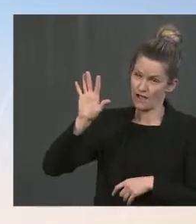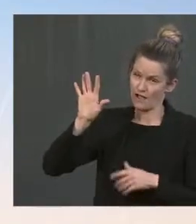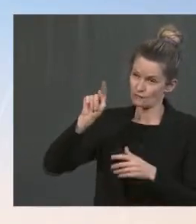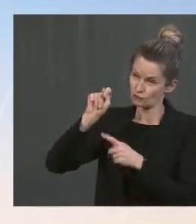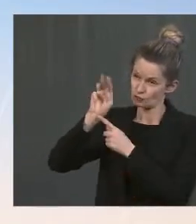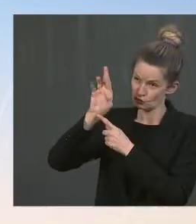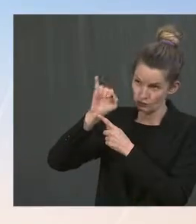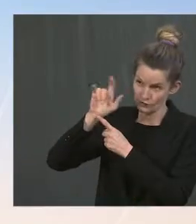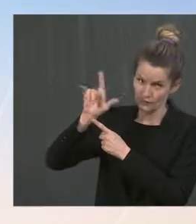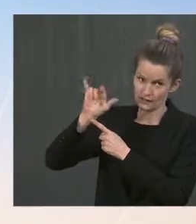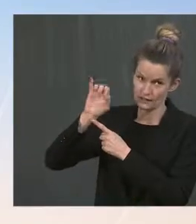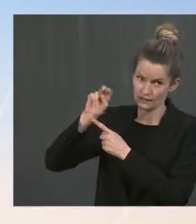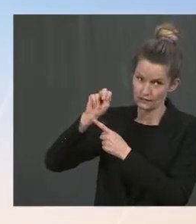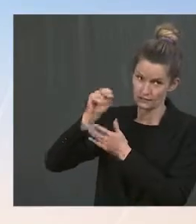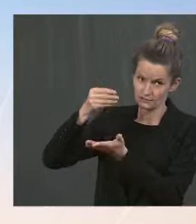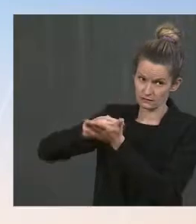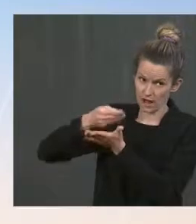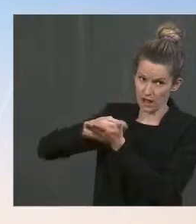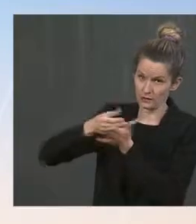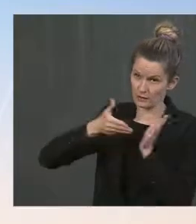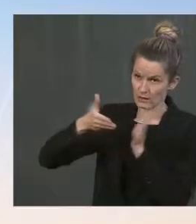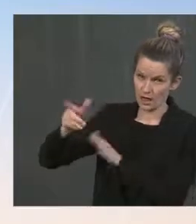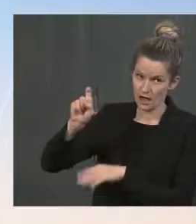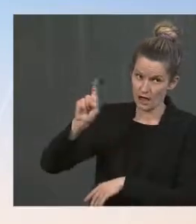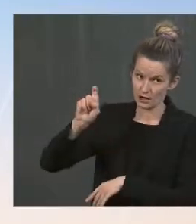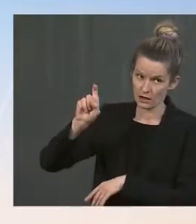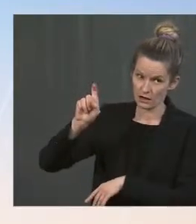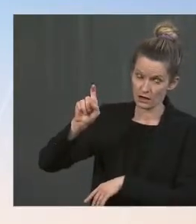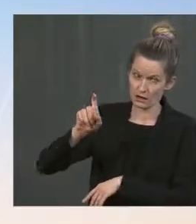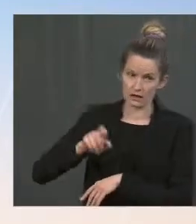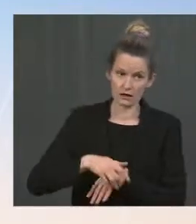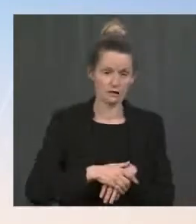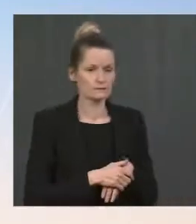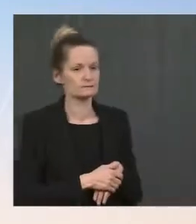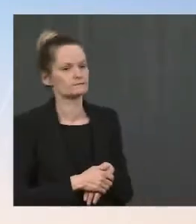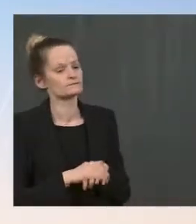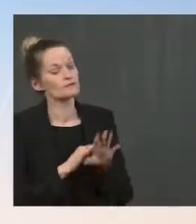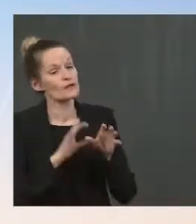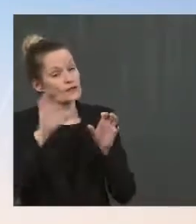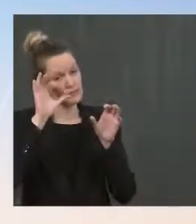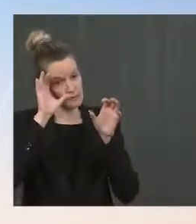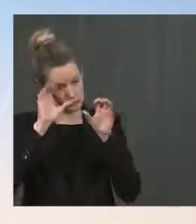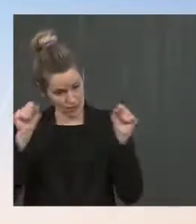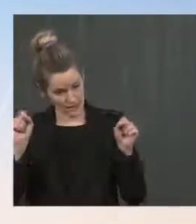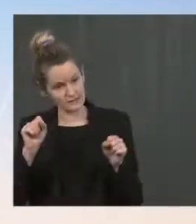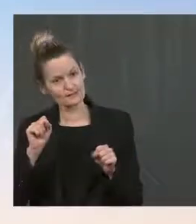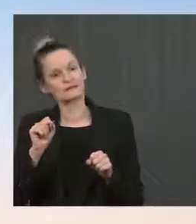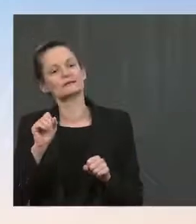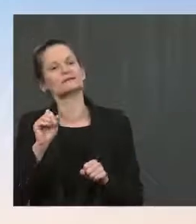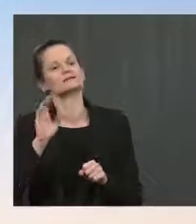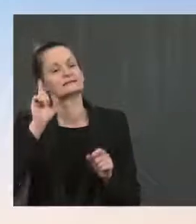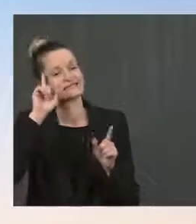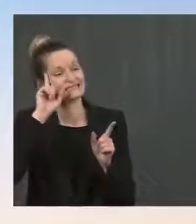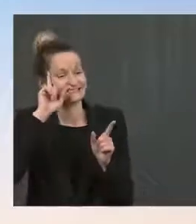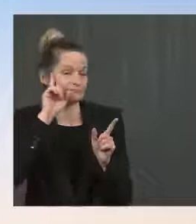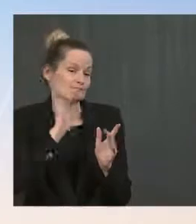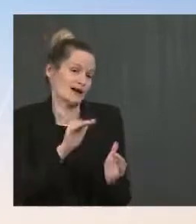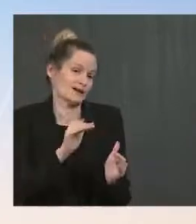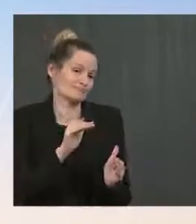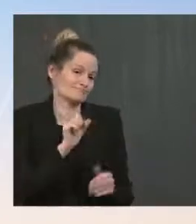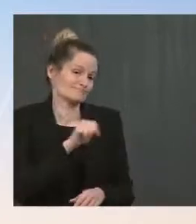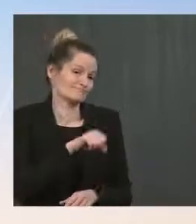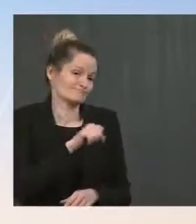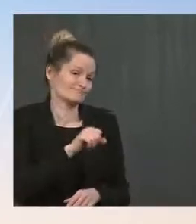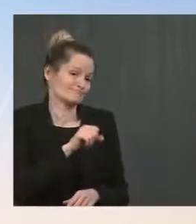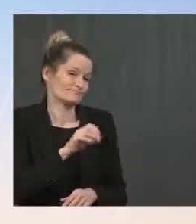very important partner to the president and the president's agenda, and we fully expected that there would be a range of